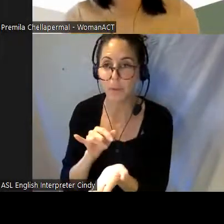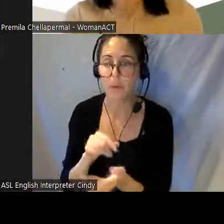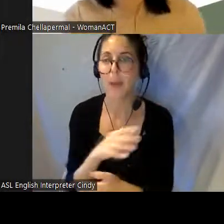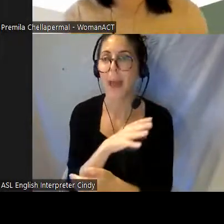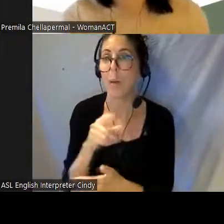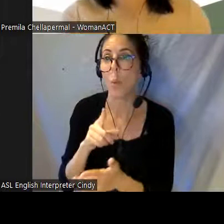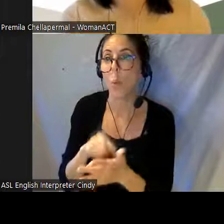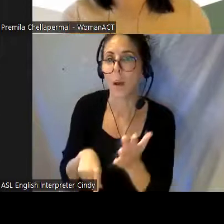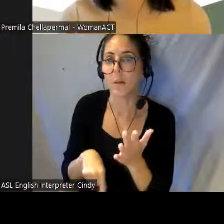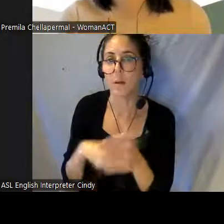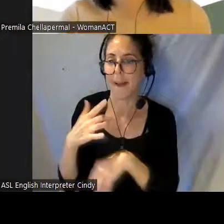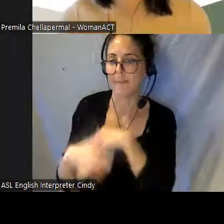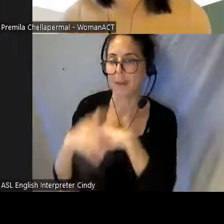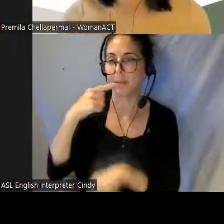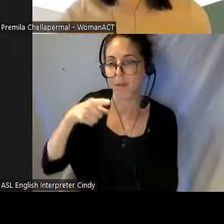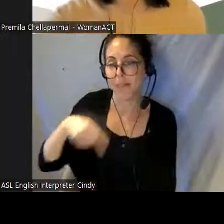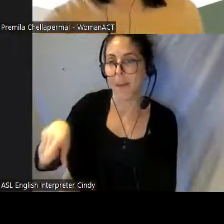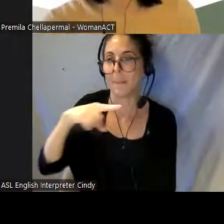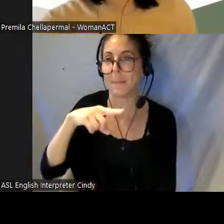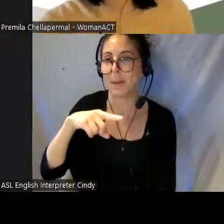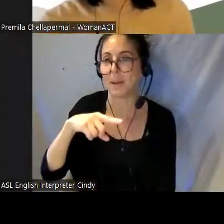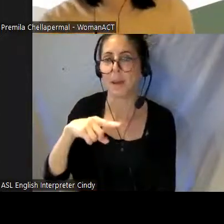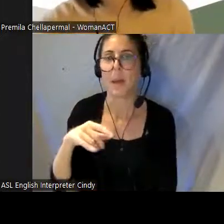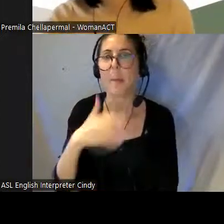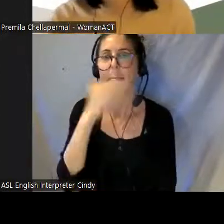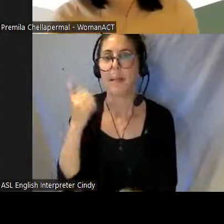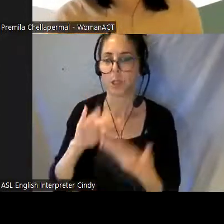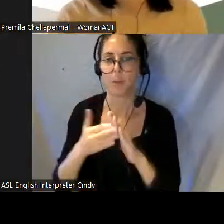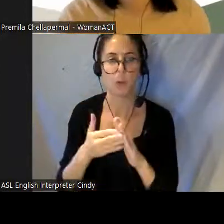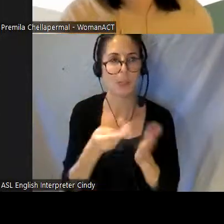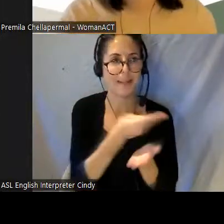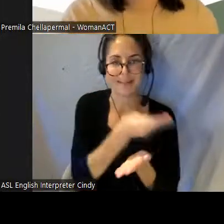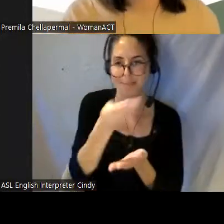what resources would be available in the community for them to pass on to their clients.